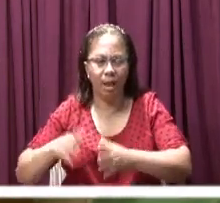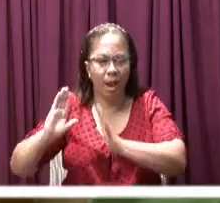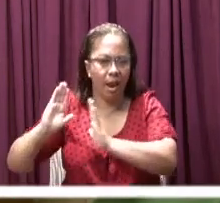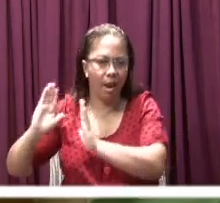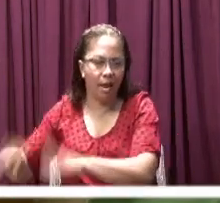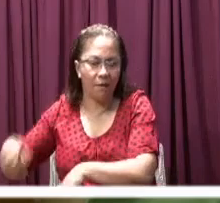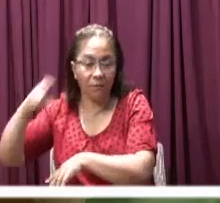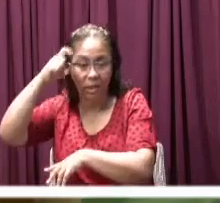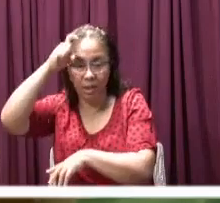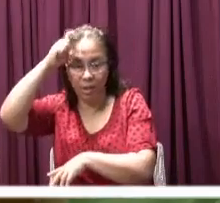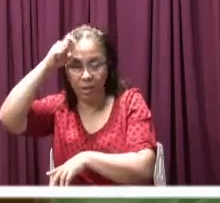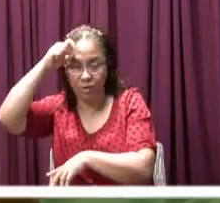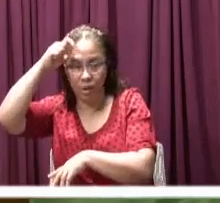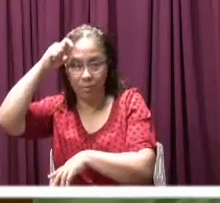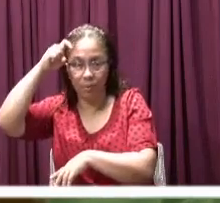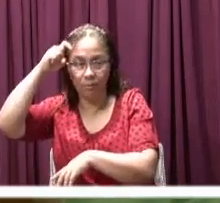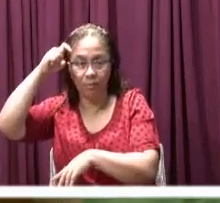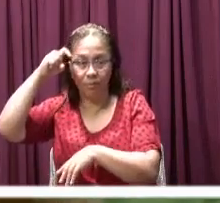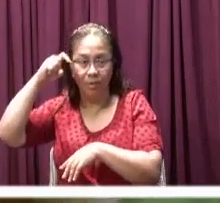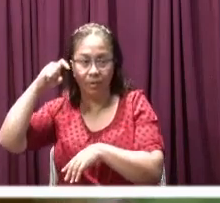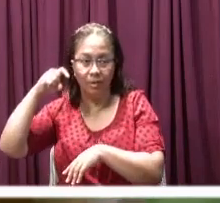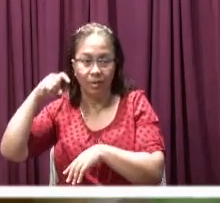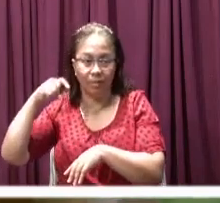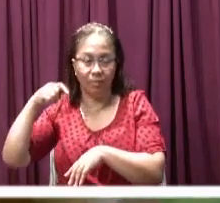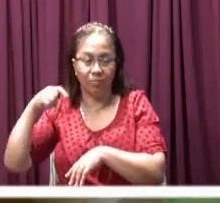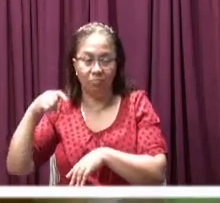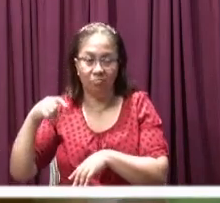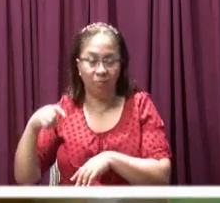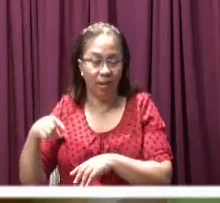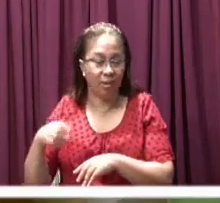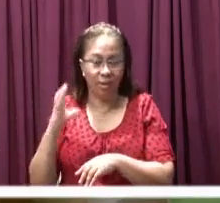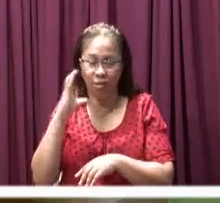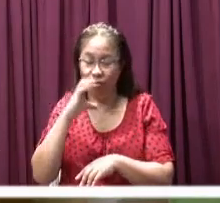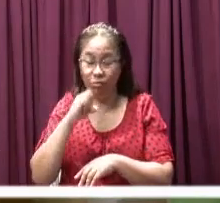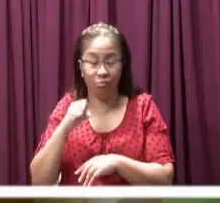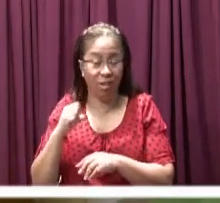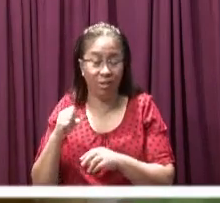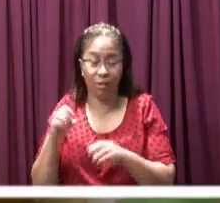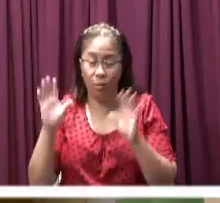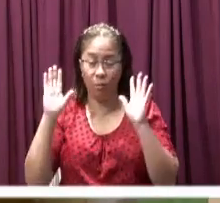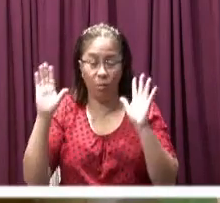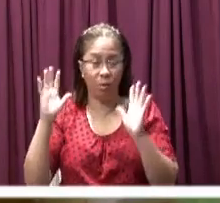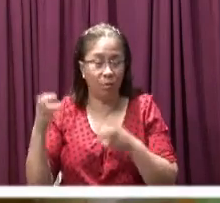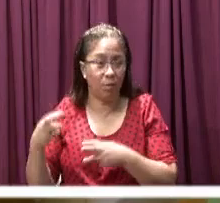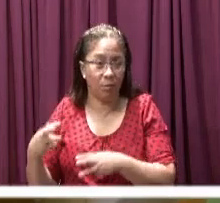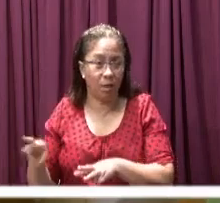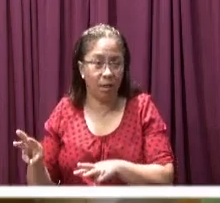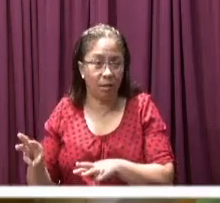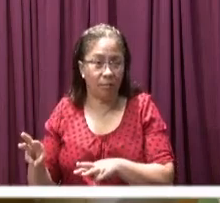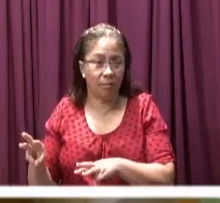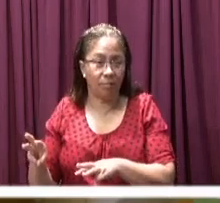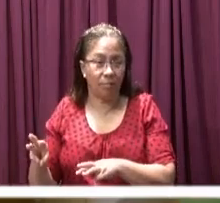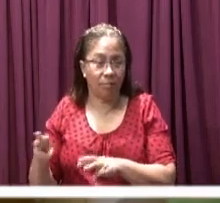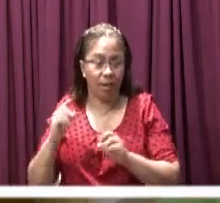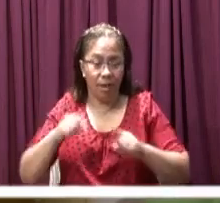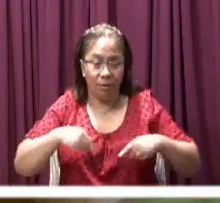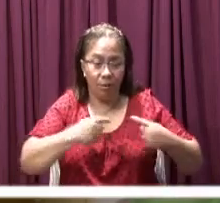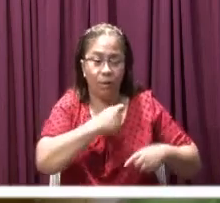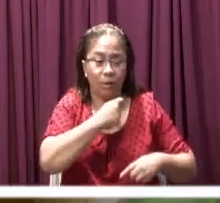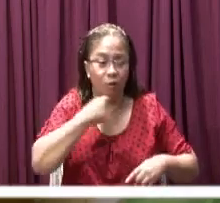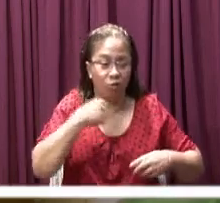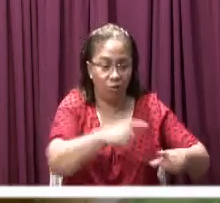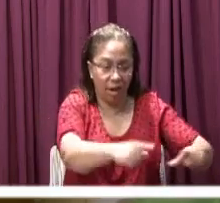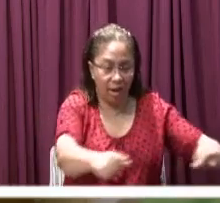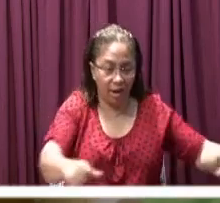Egypt with really miraculous circumstances. They've come into the desert at the very foot of